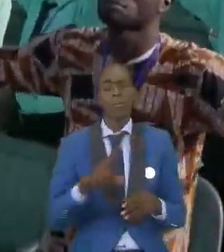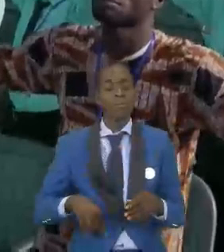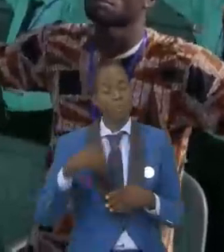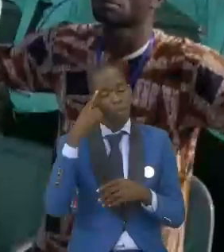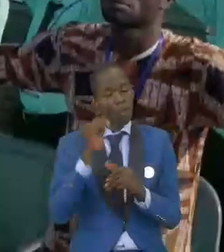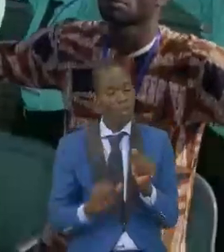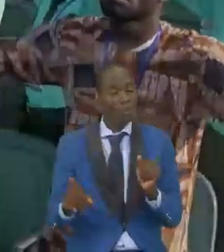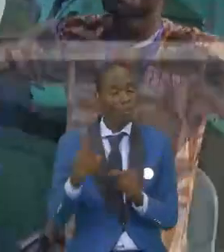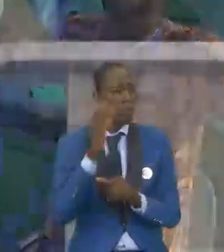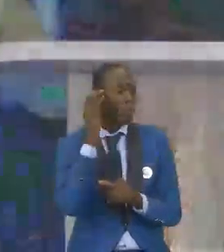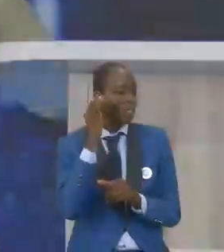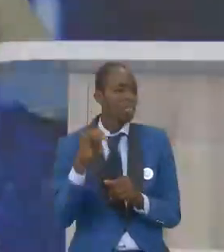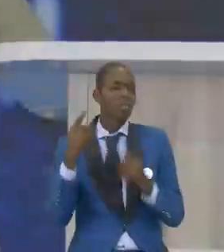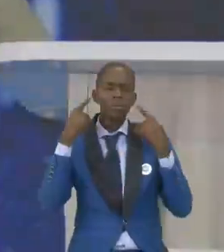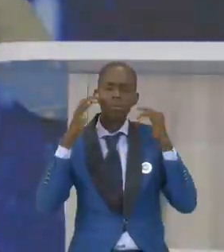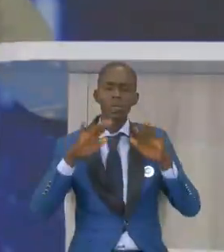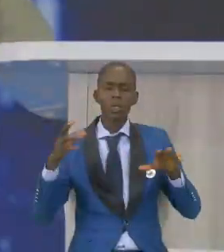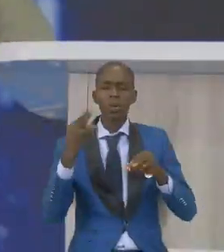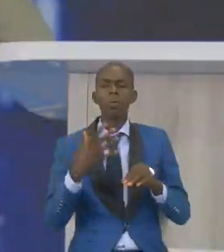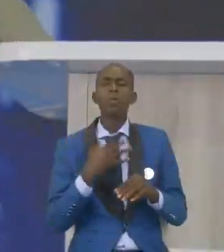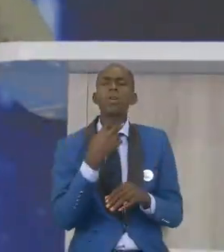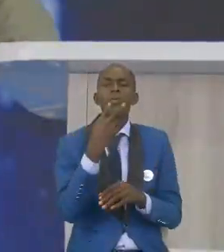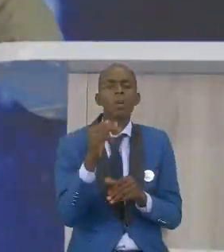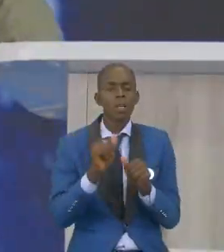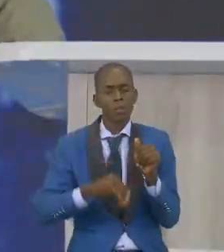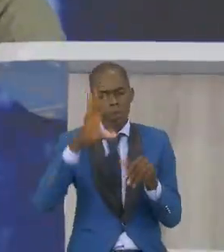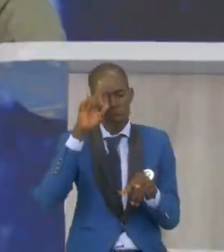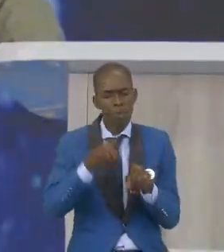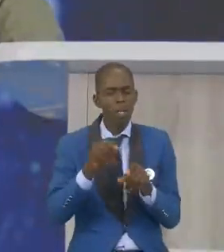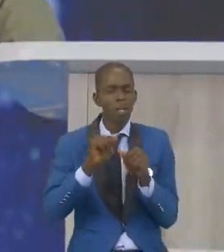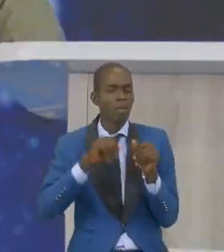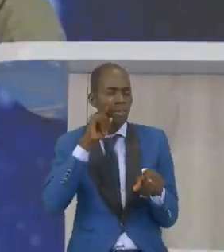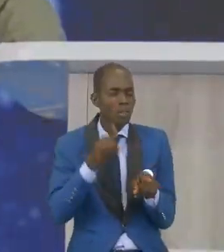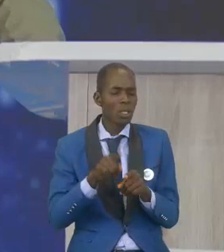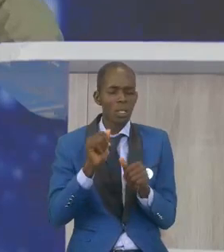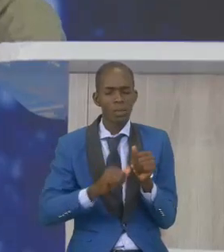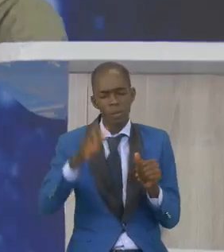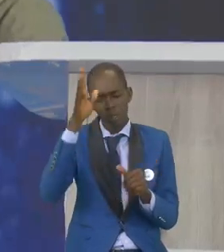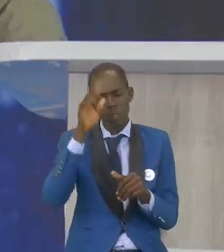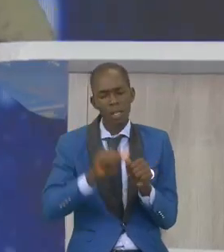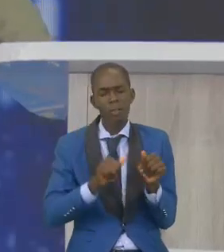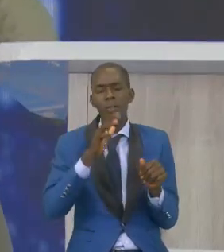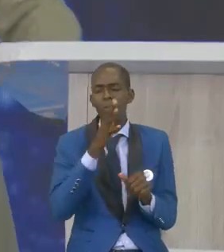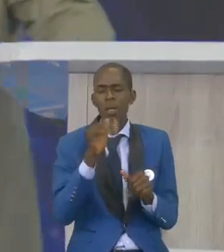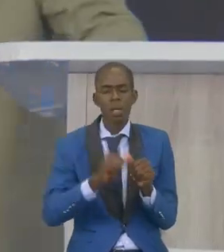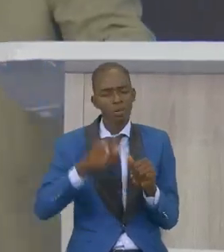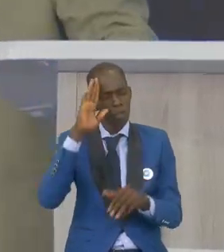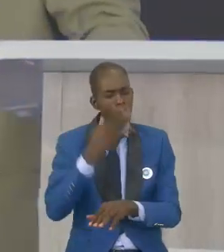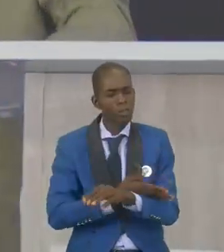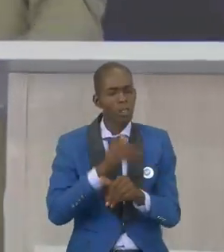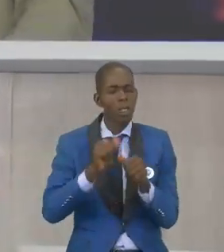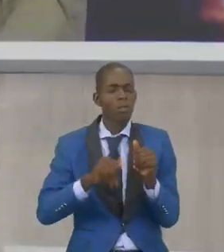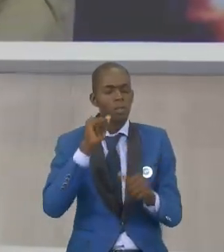everyone hearing the sound of my voice, every brother, every sister, every father, every mother, every son, every daughter,